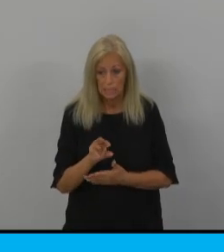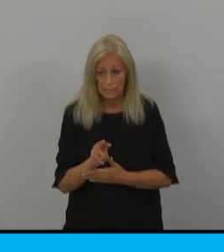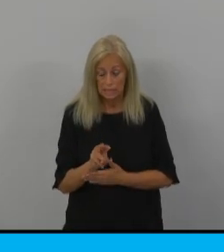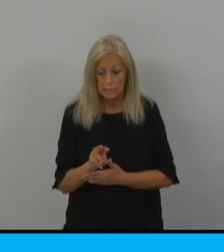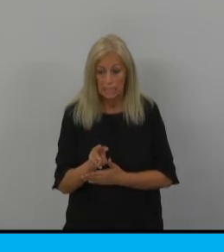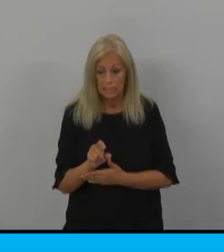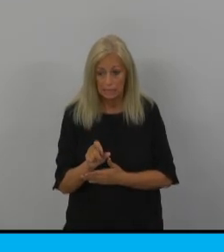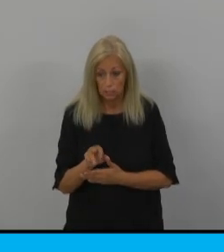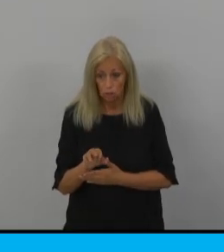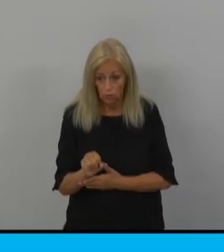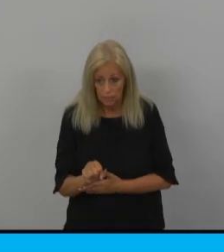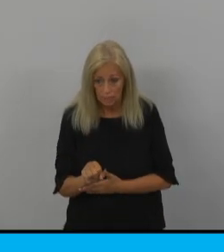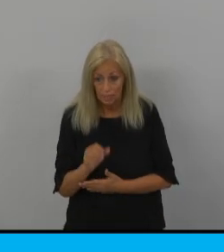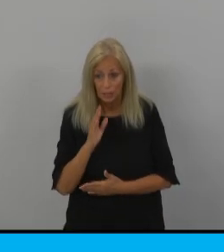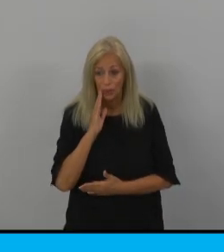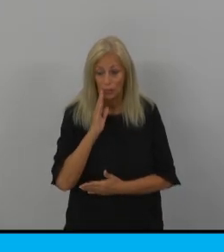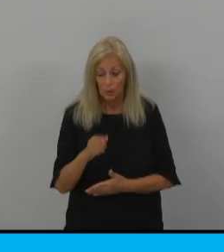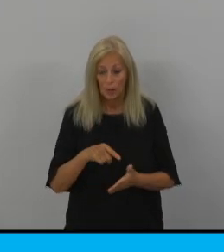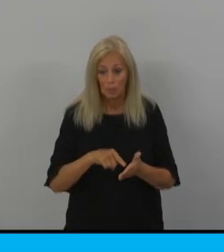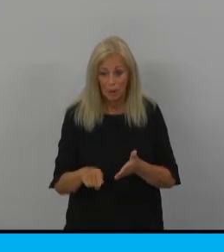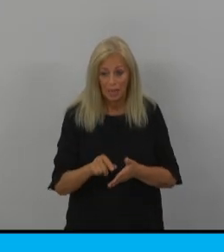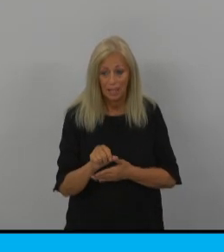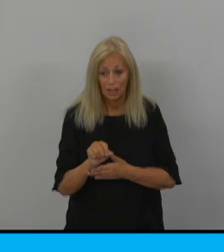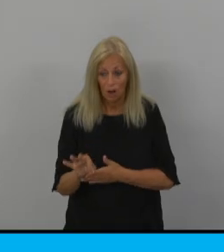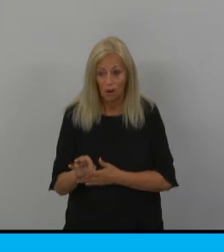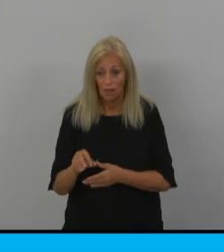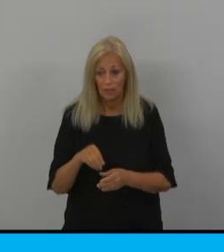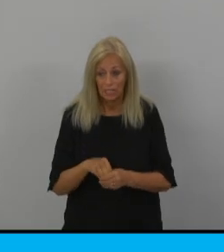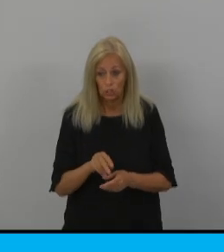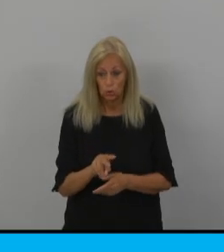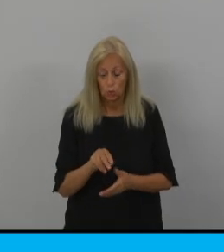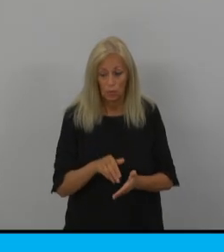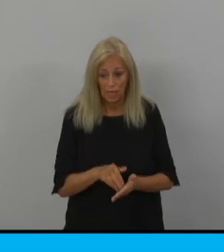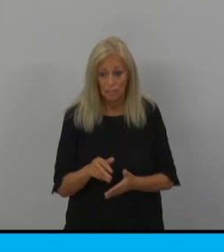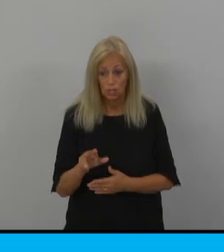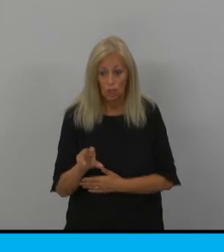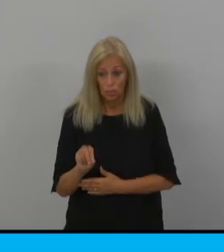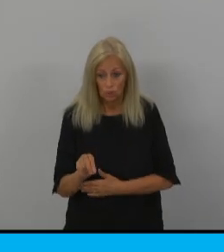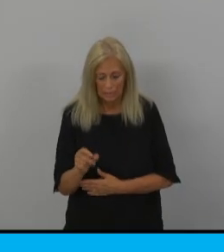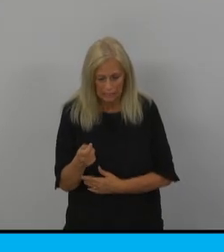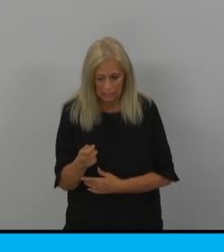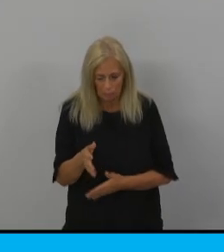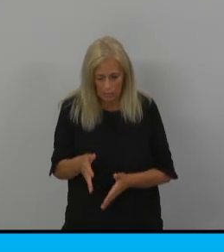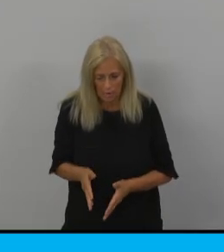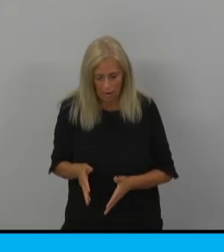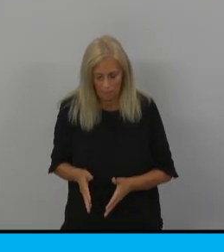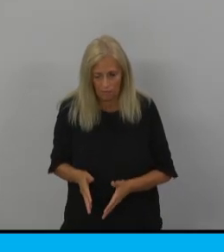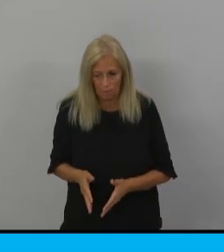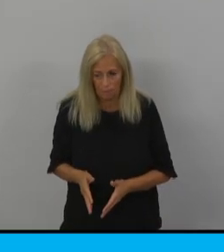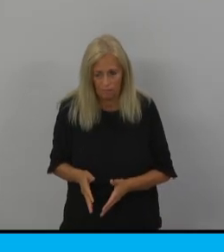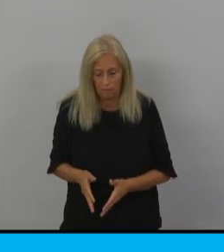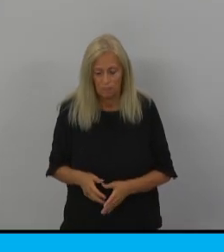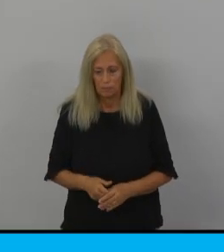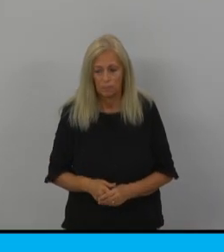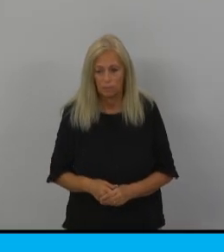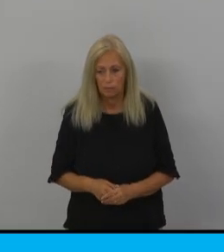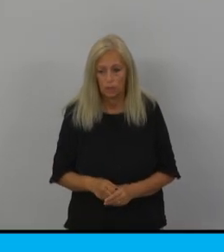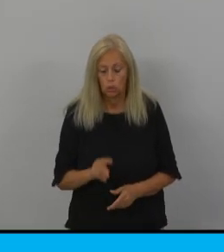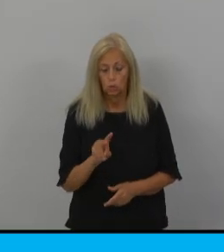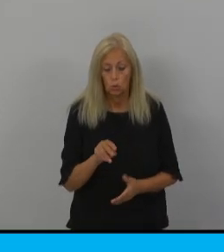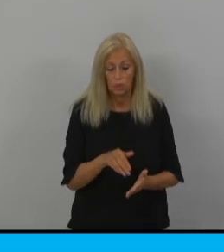2016 series will be paid off in 2030. There's just a little bit left on that. And